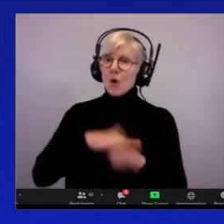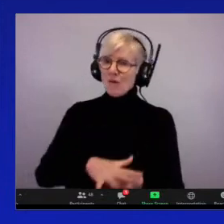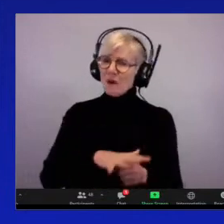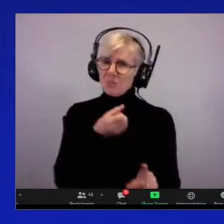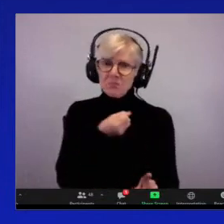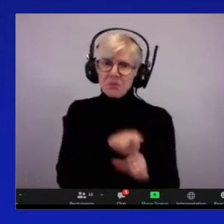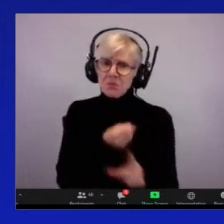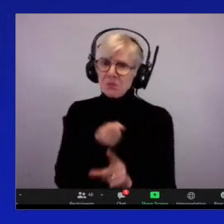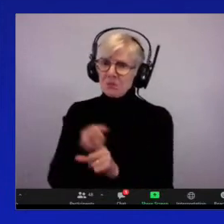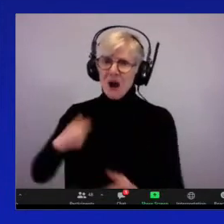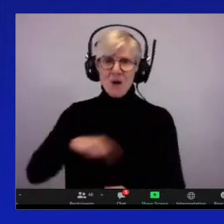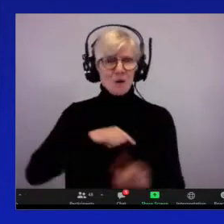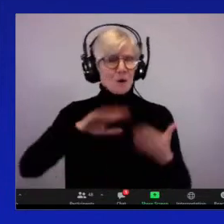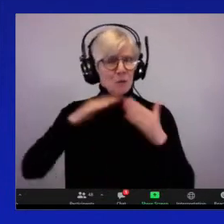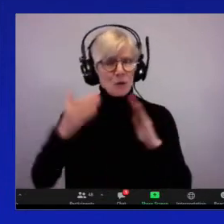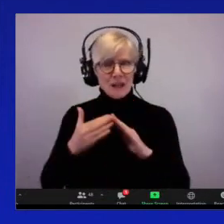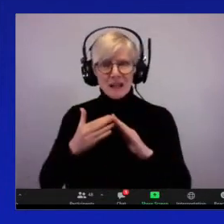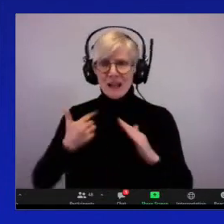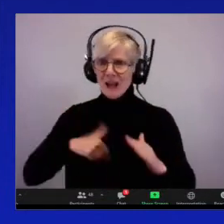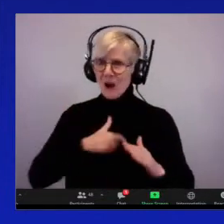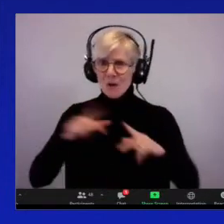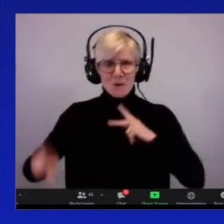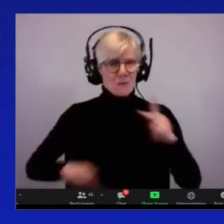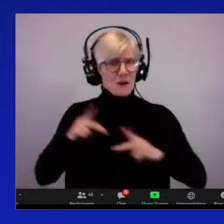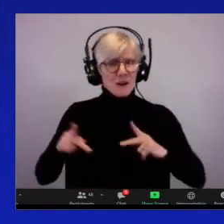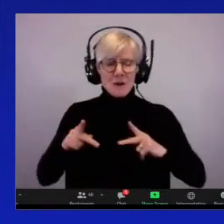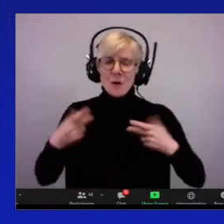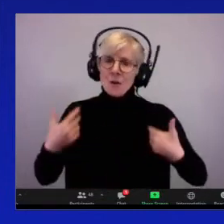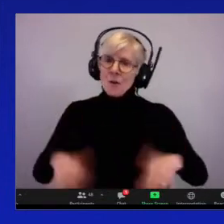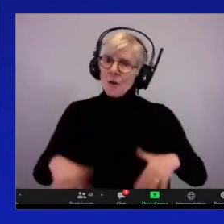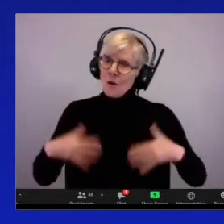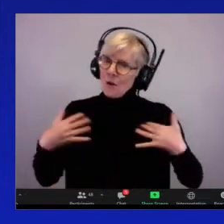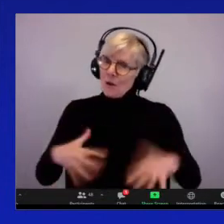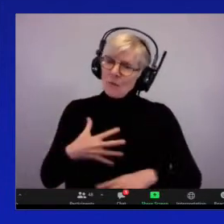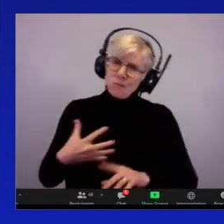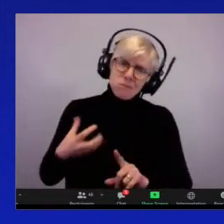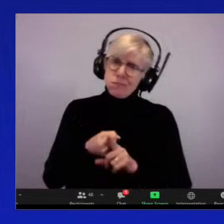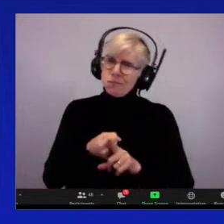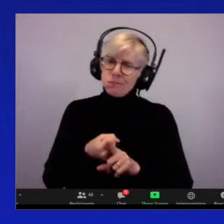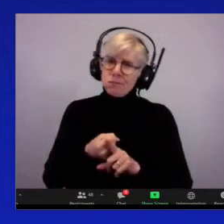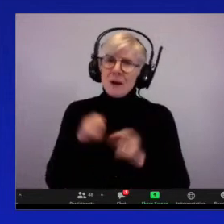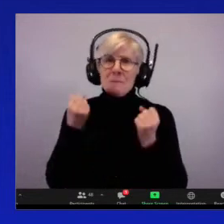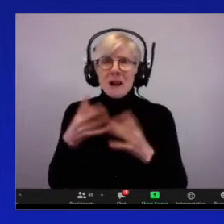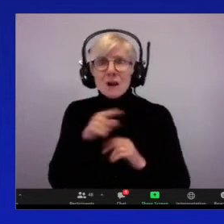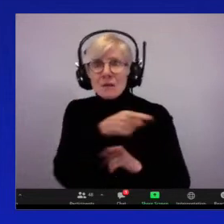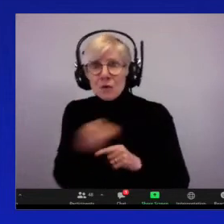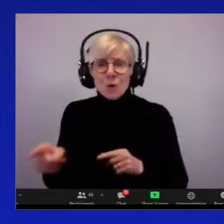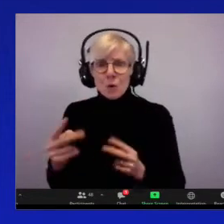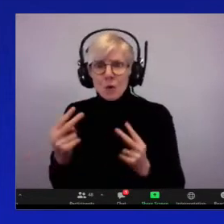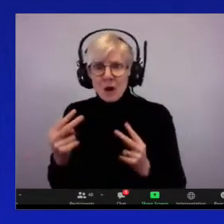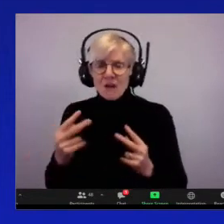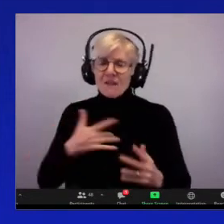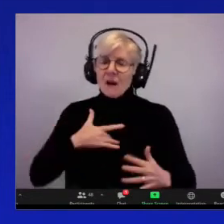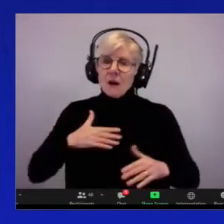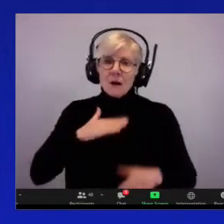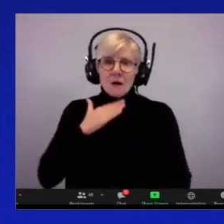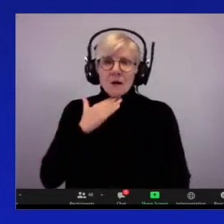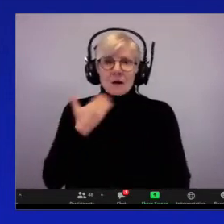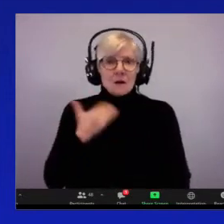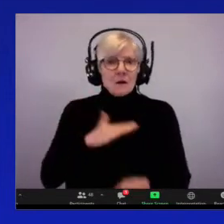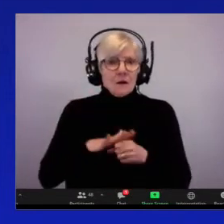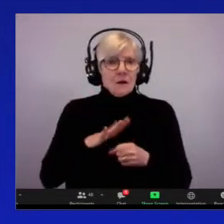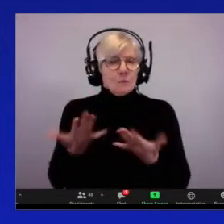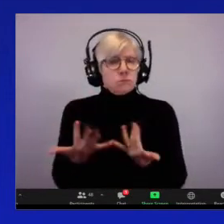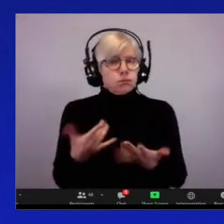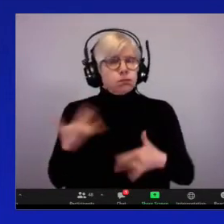community and our residents. And I know that many of you watching this today are tired and eager for the vaccine to